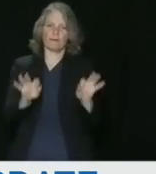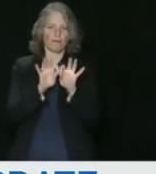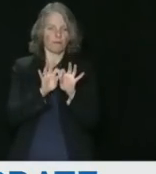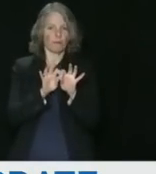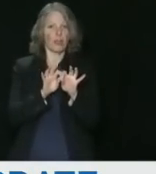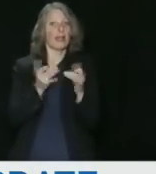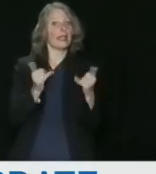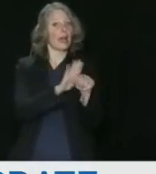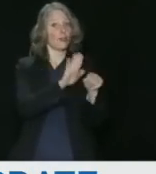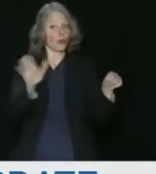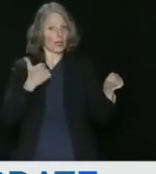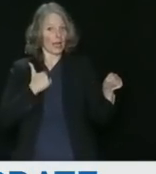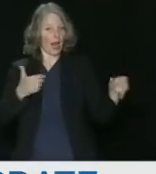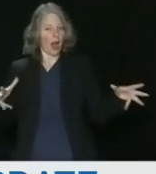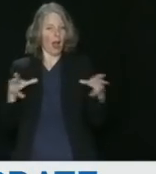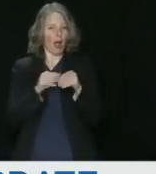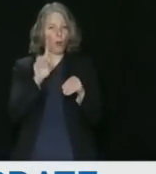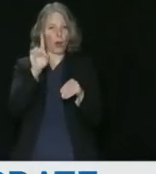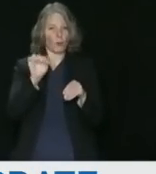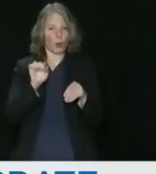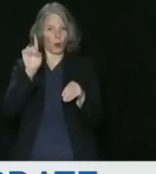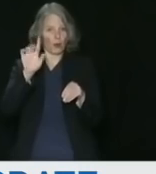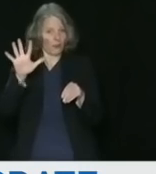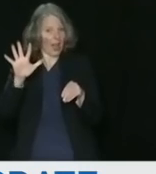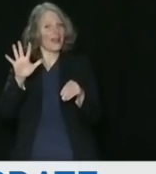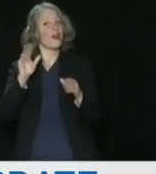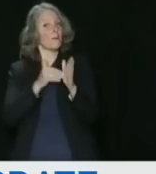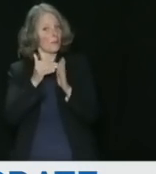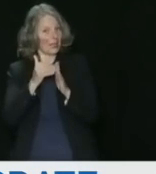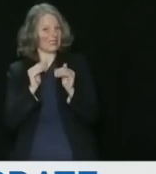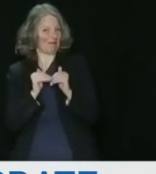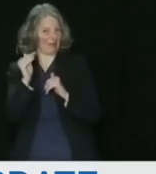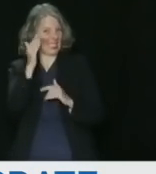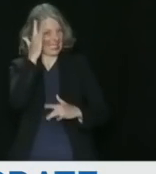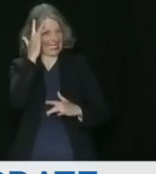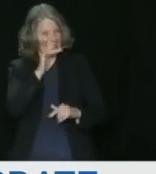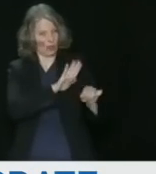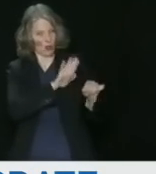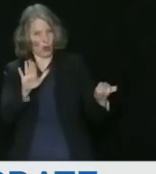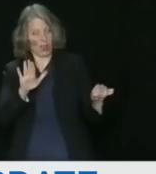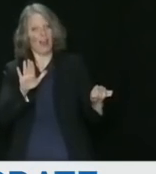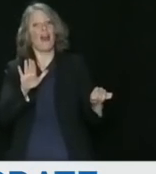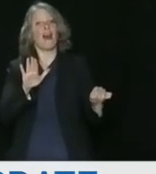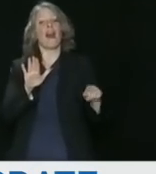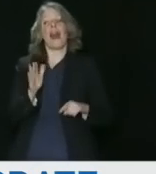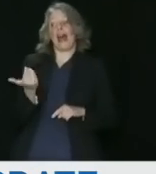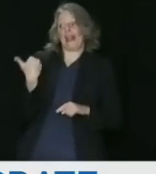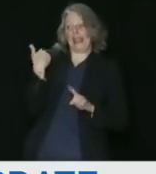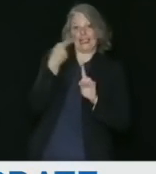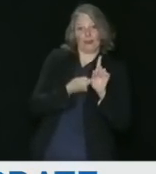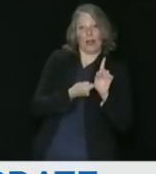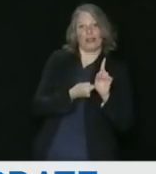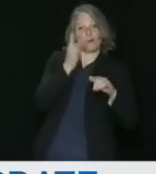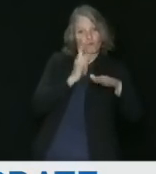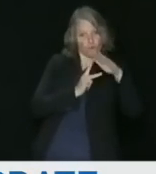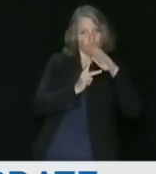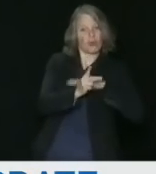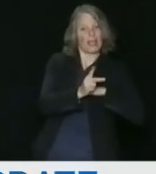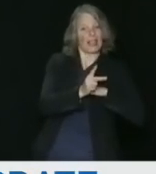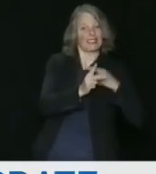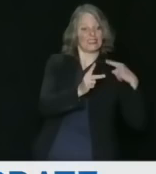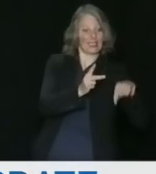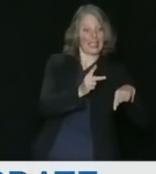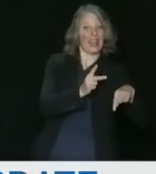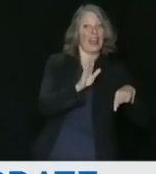COVID-19 now exceeds 1.15 million cases, which is an increase of more than 200,000